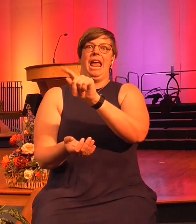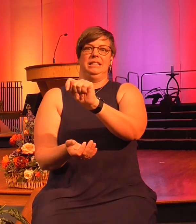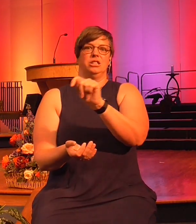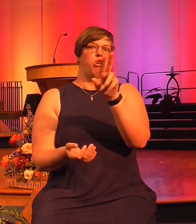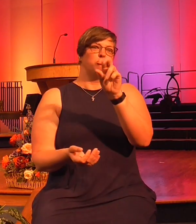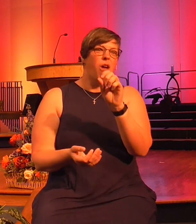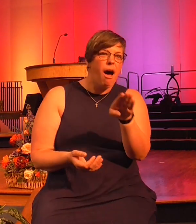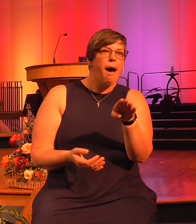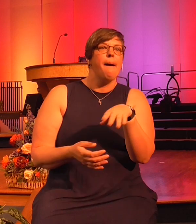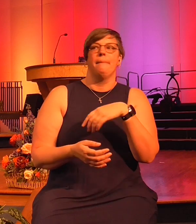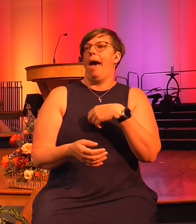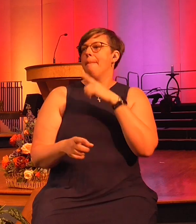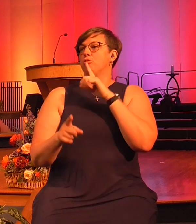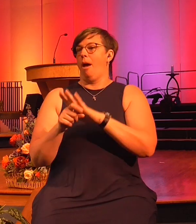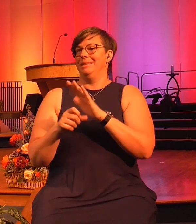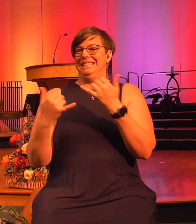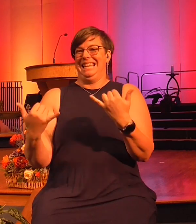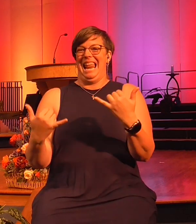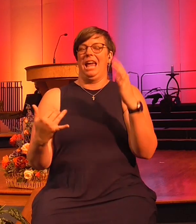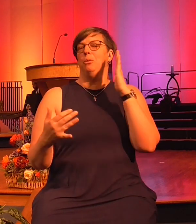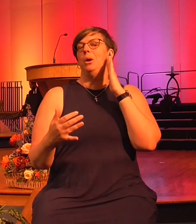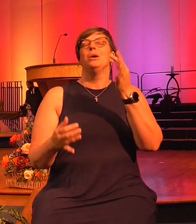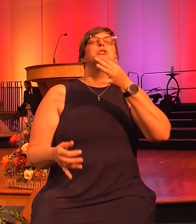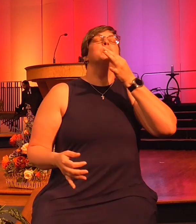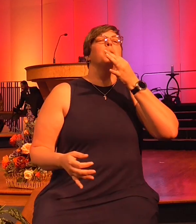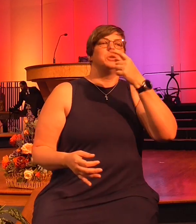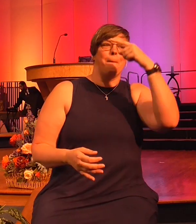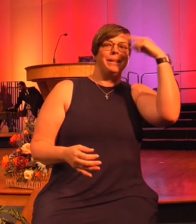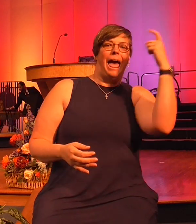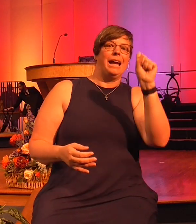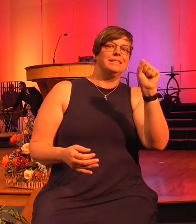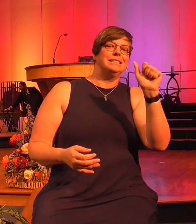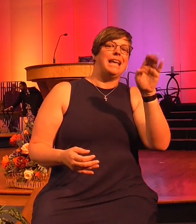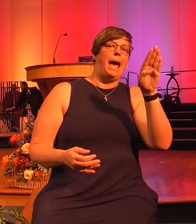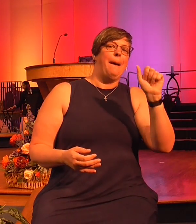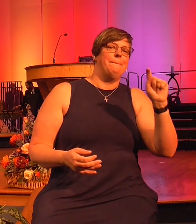I promised for joining us today. We'll do a Black Sabbath one here in a few weeks.